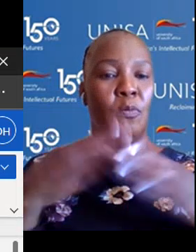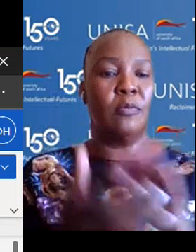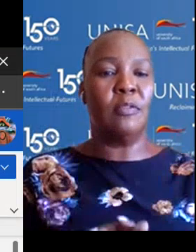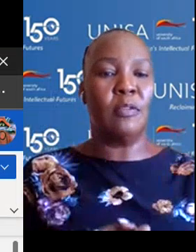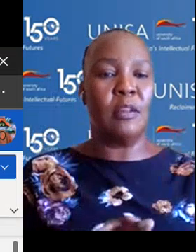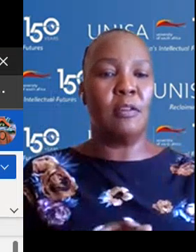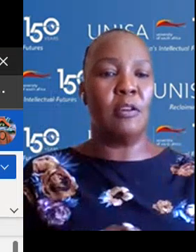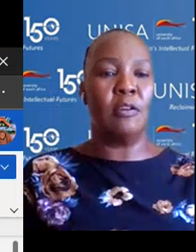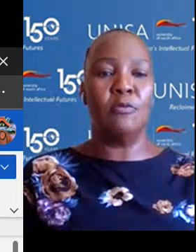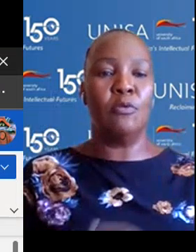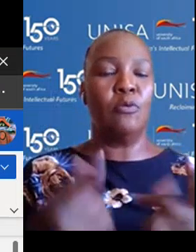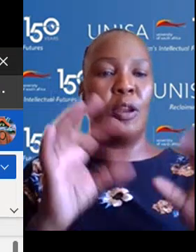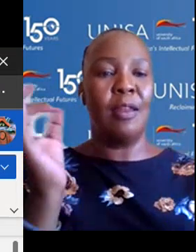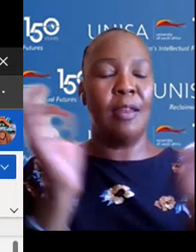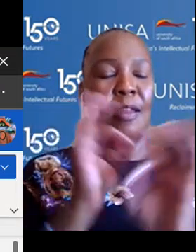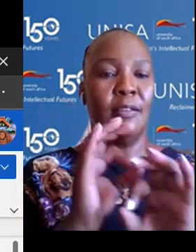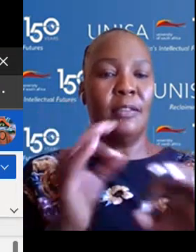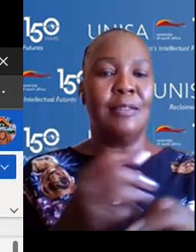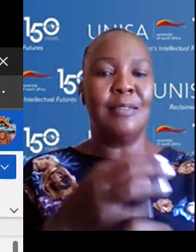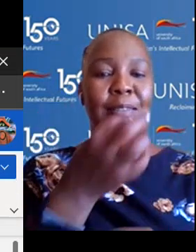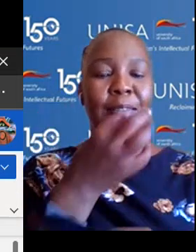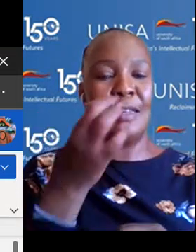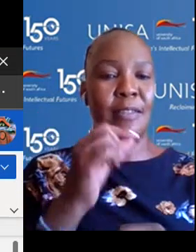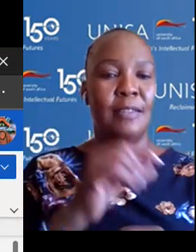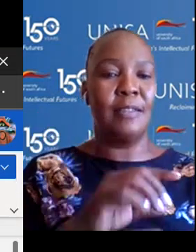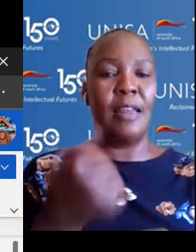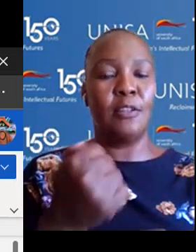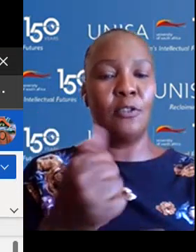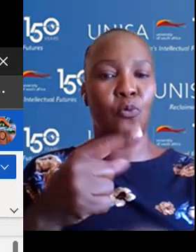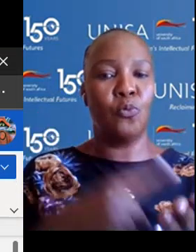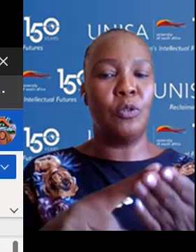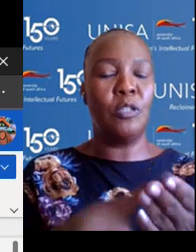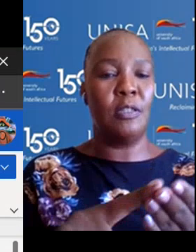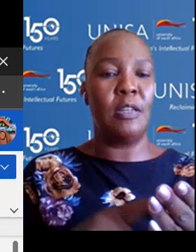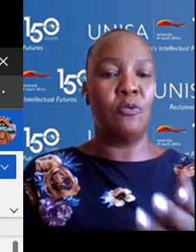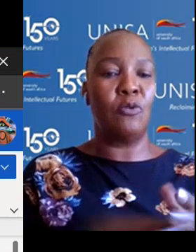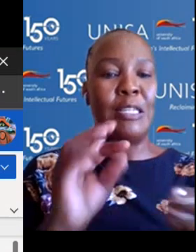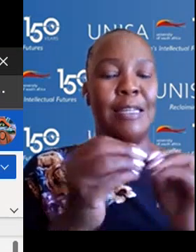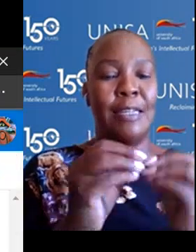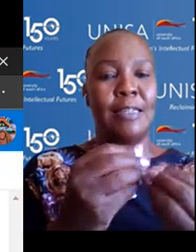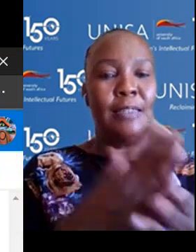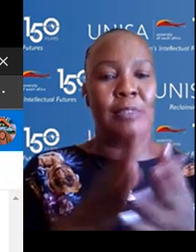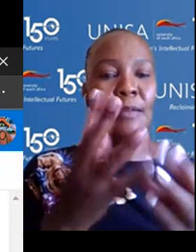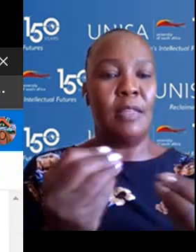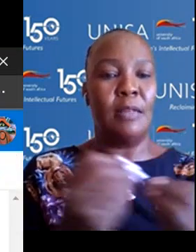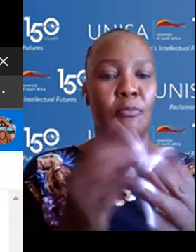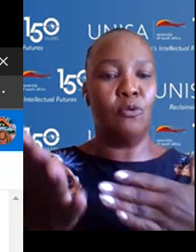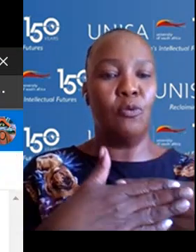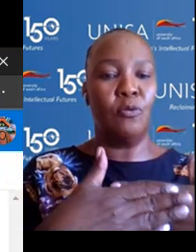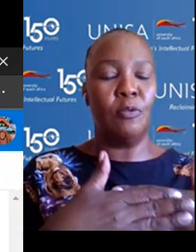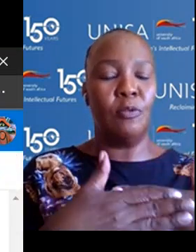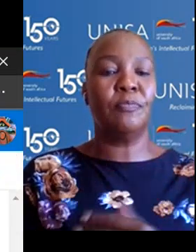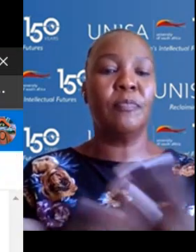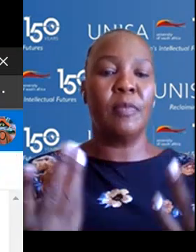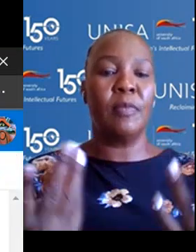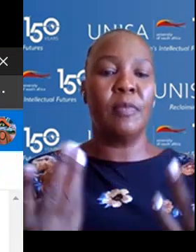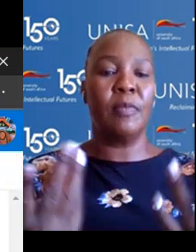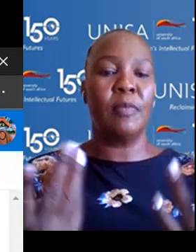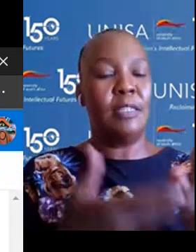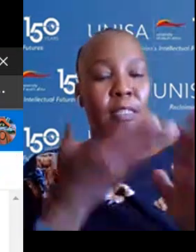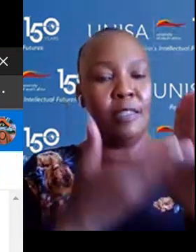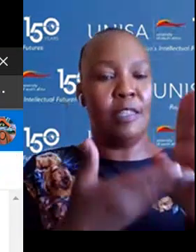anything. Automatically it saves. Next week we tackle this one. I just wanted to create something, so I'm going to close it. But there you'll see the document